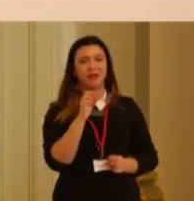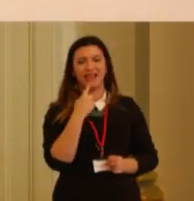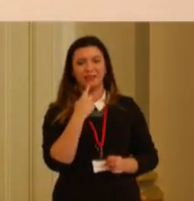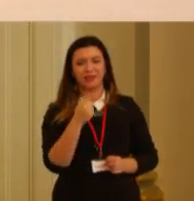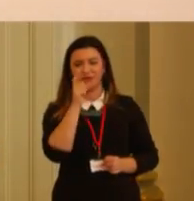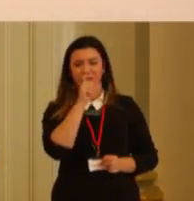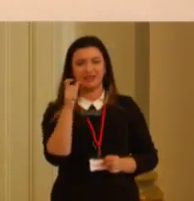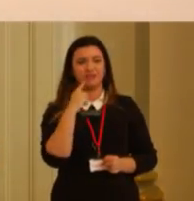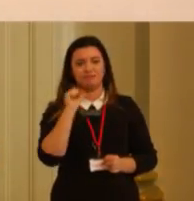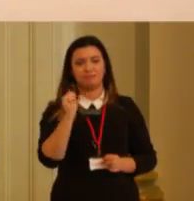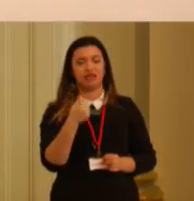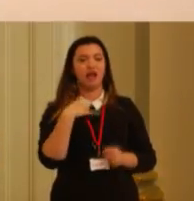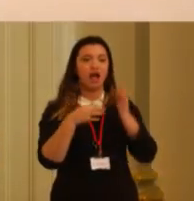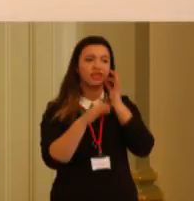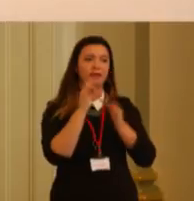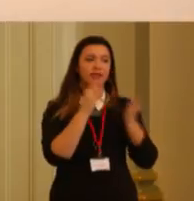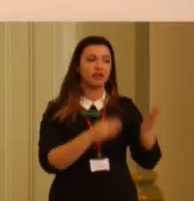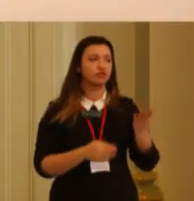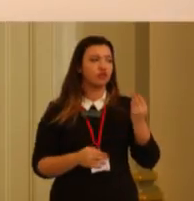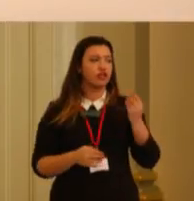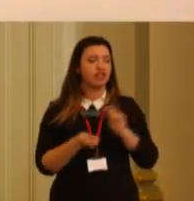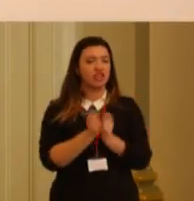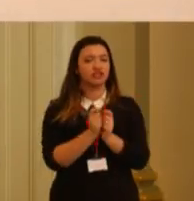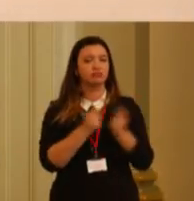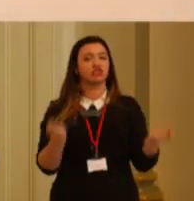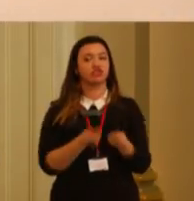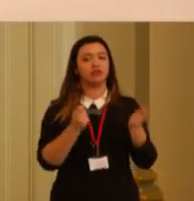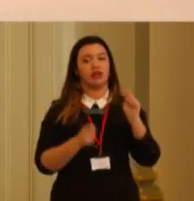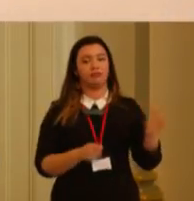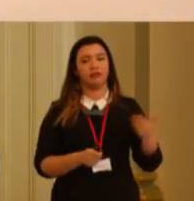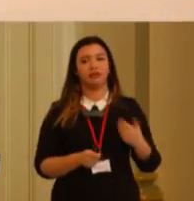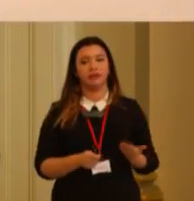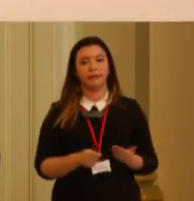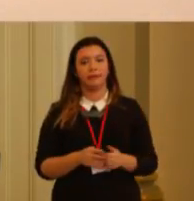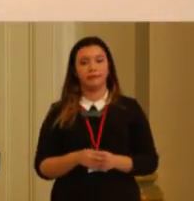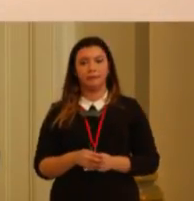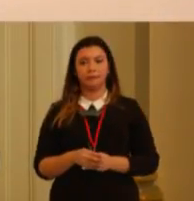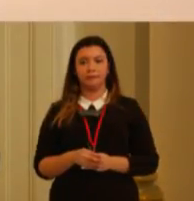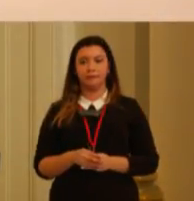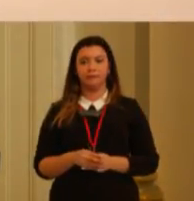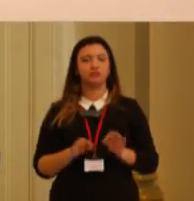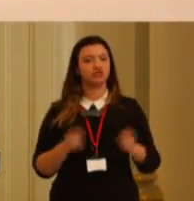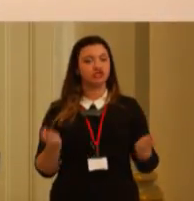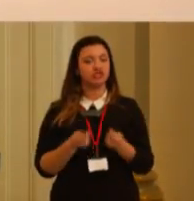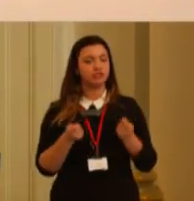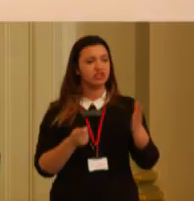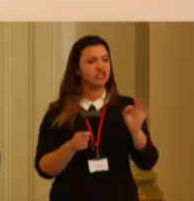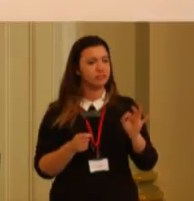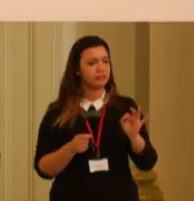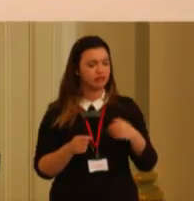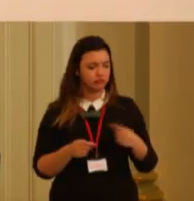men that were worth 40 liras, that was an expression, since from those